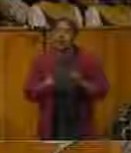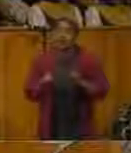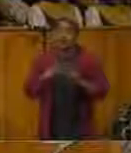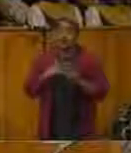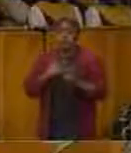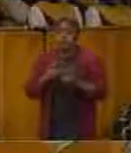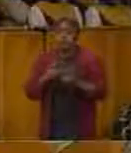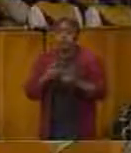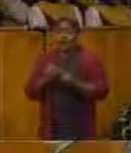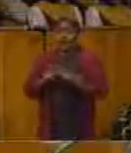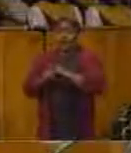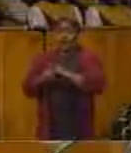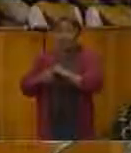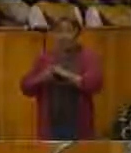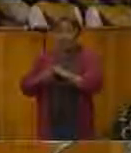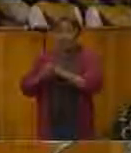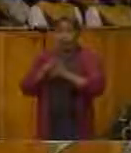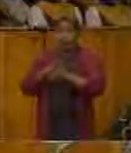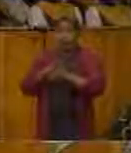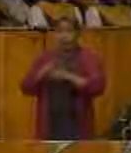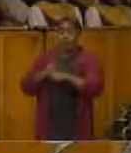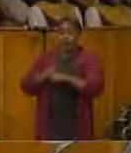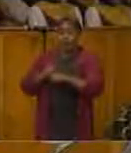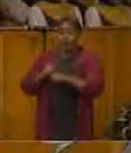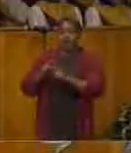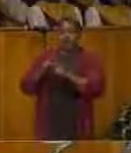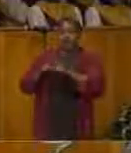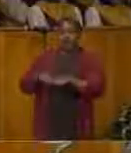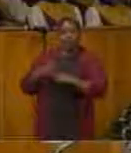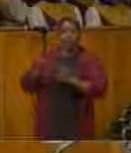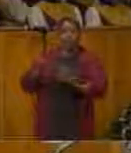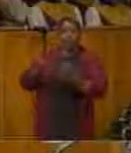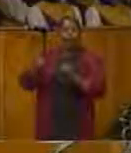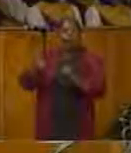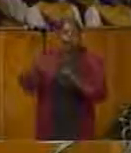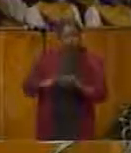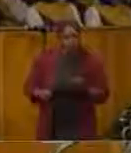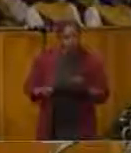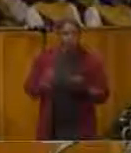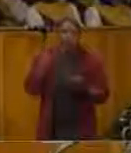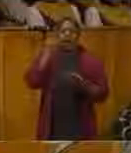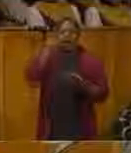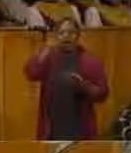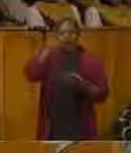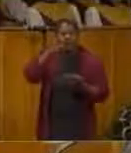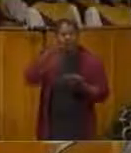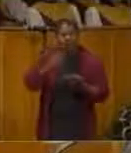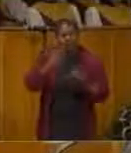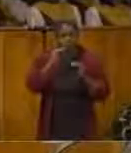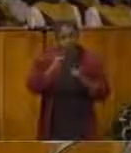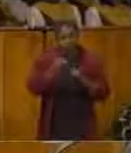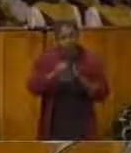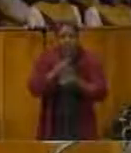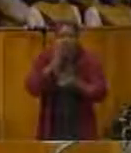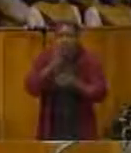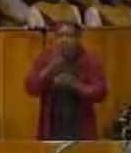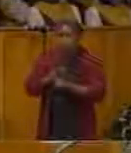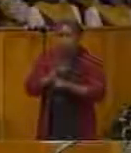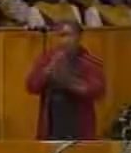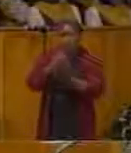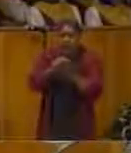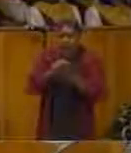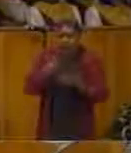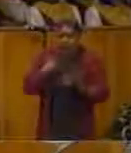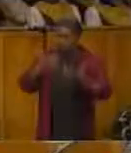how much you make by what you drive, if you've never been taught you will spend money being free